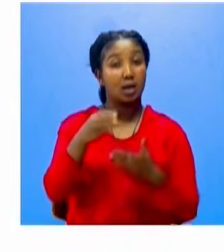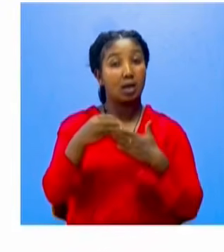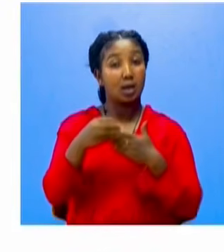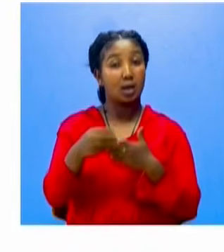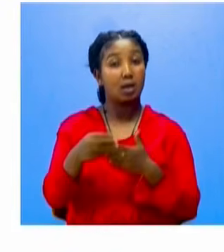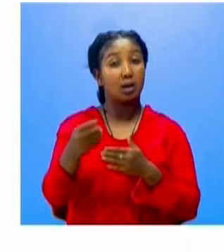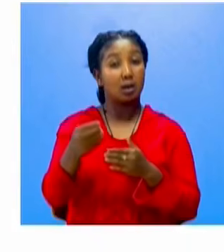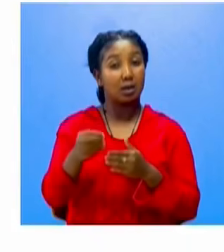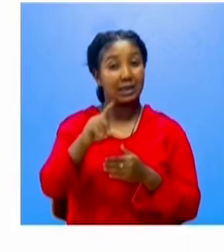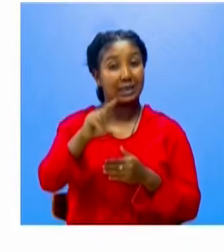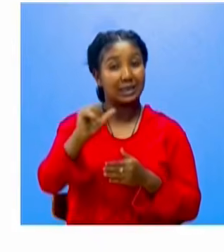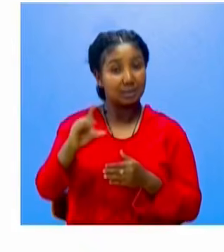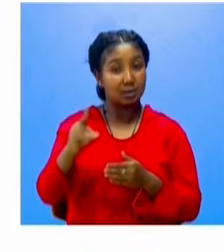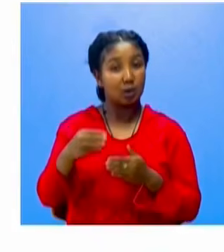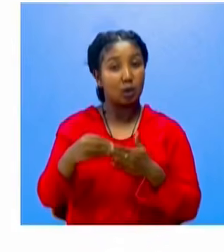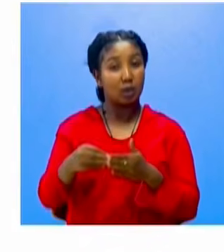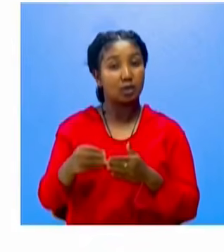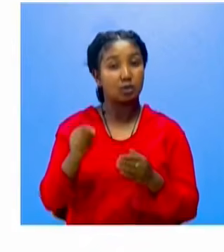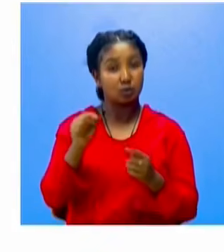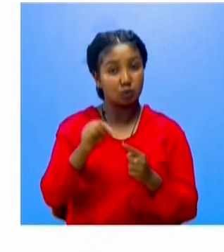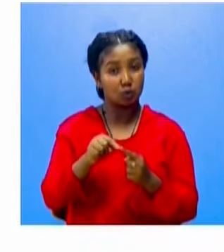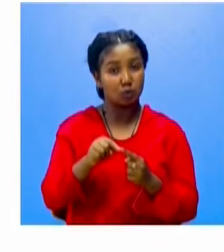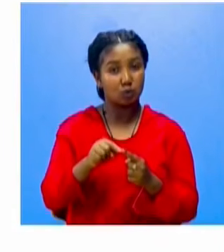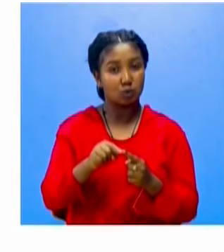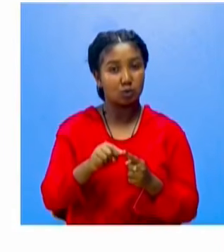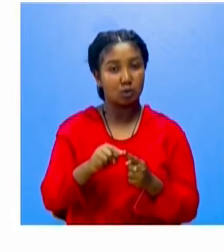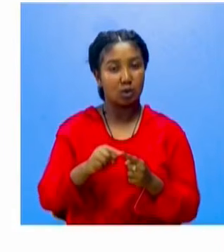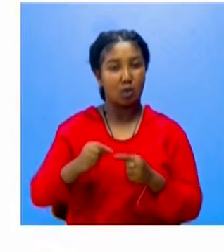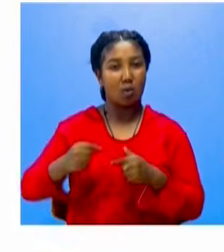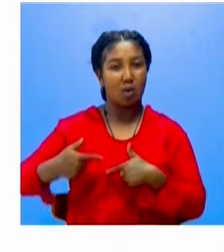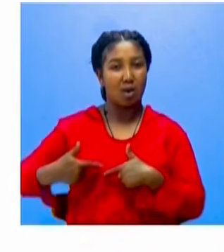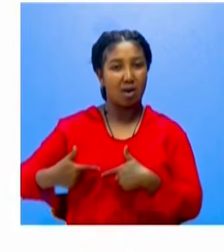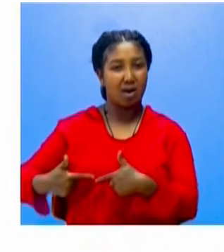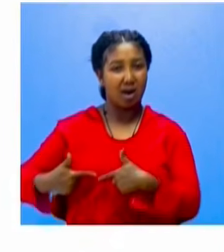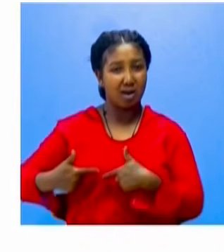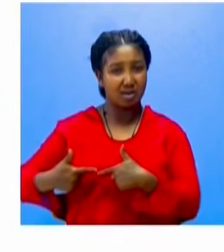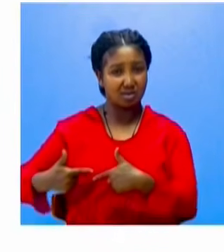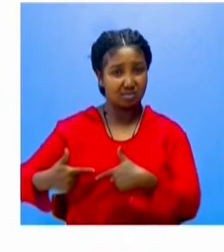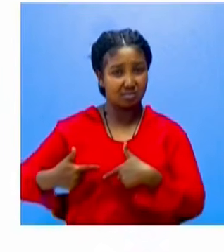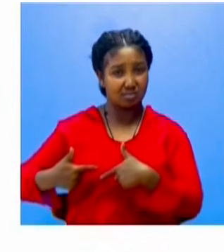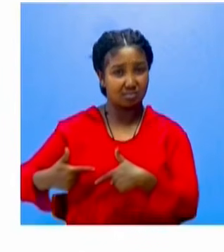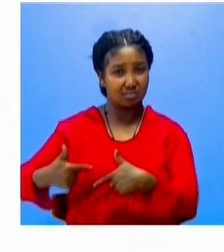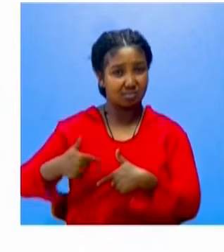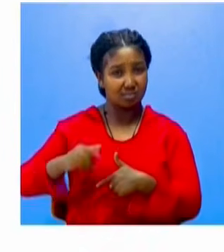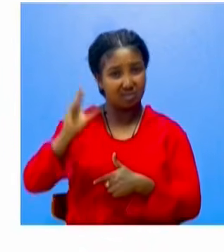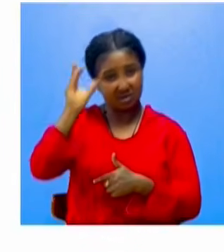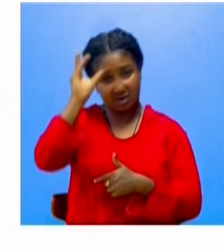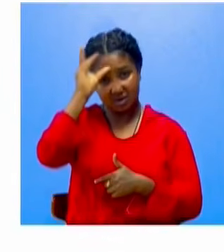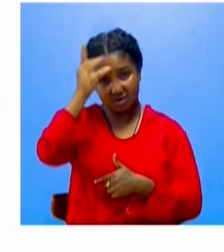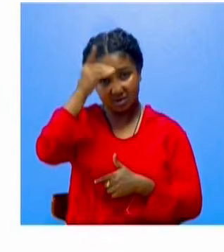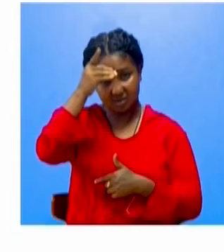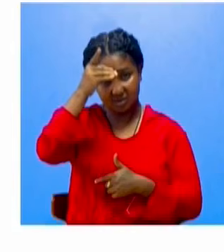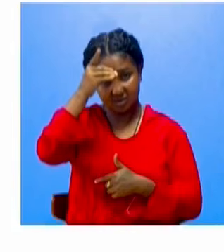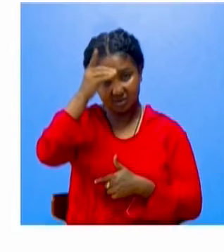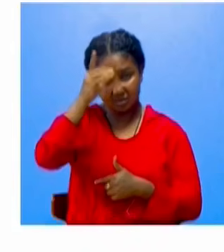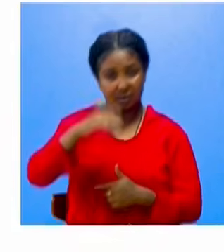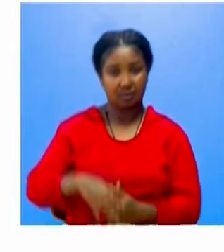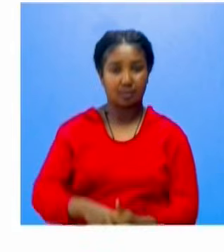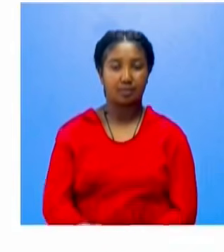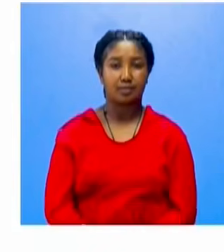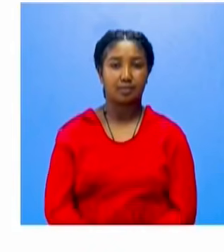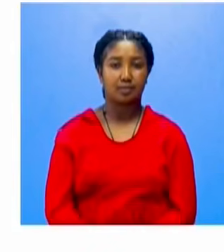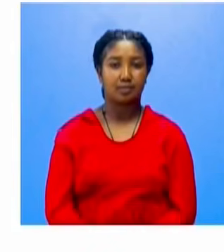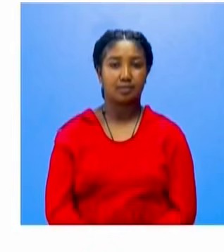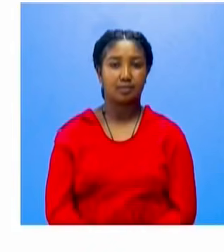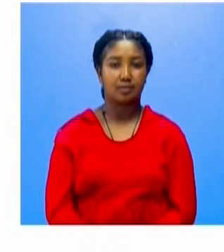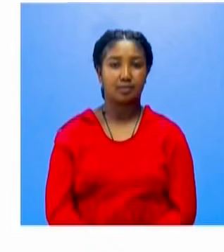to, yes, lung cancer.